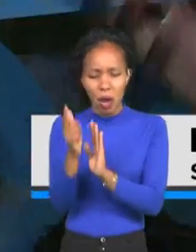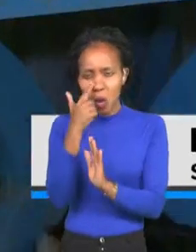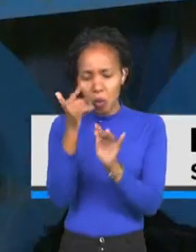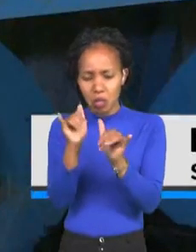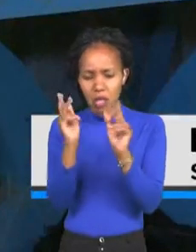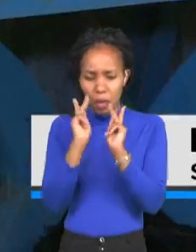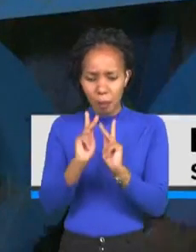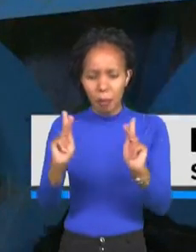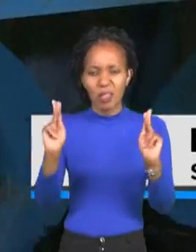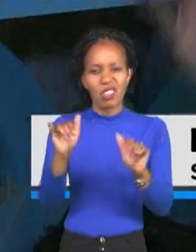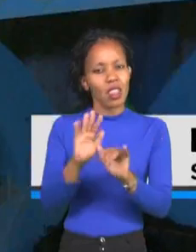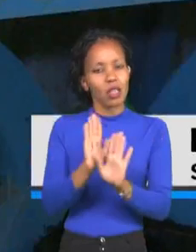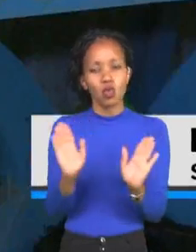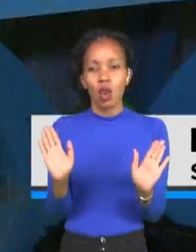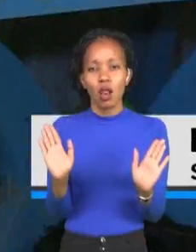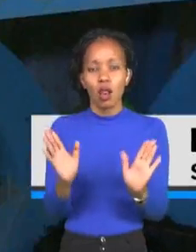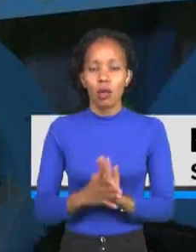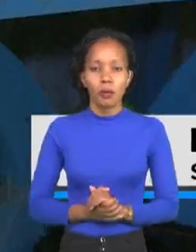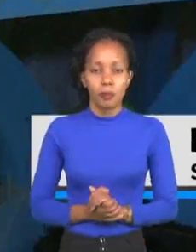peace. That's all.